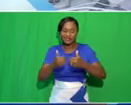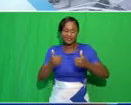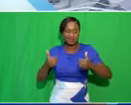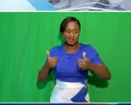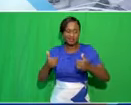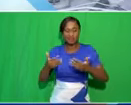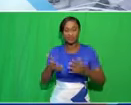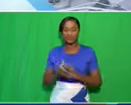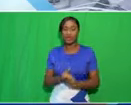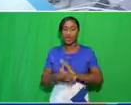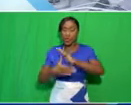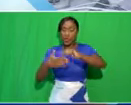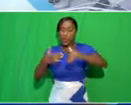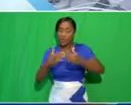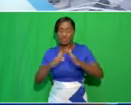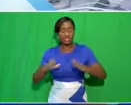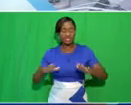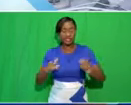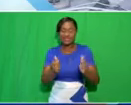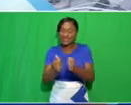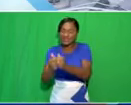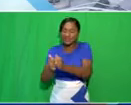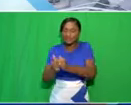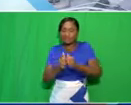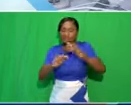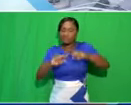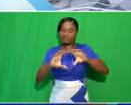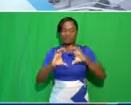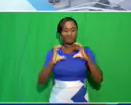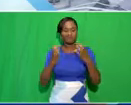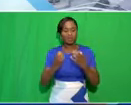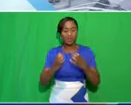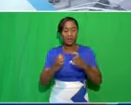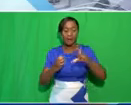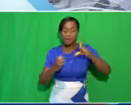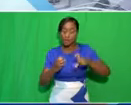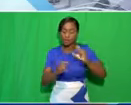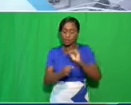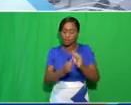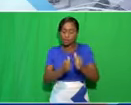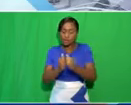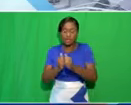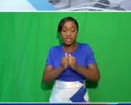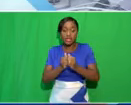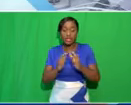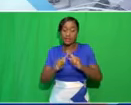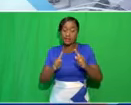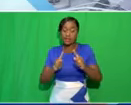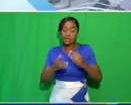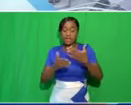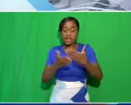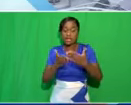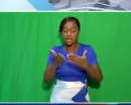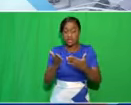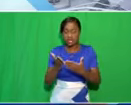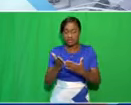All these children sit in a classroom and have to function together. And of course, some are assessed